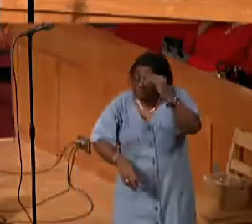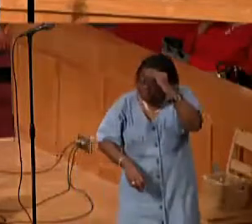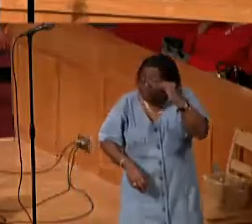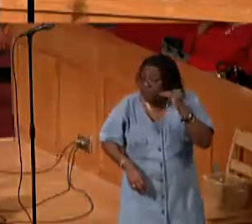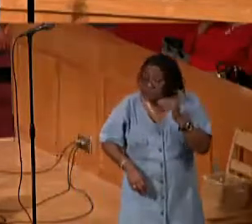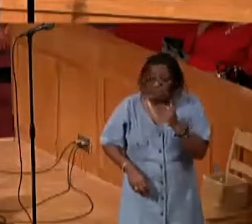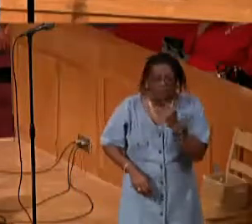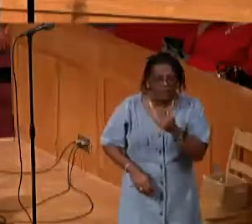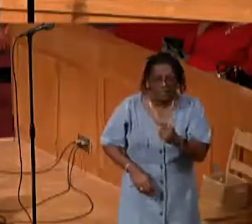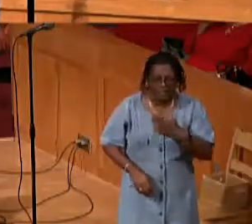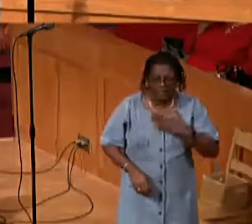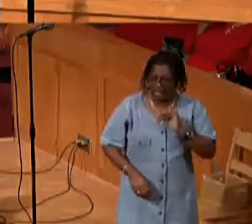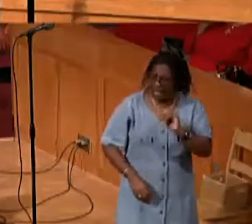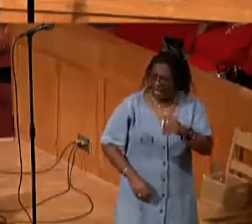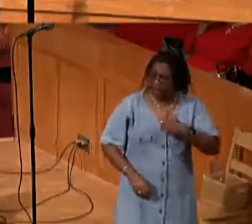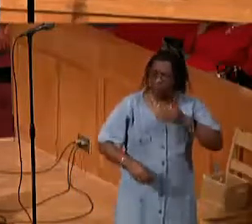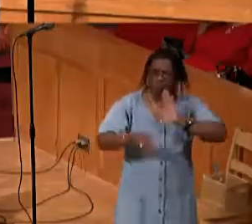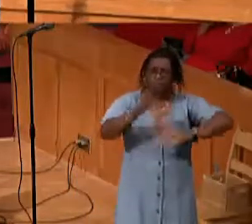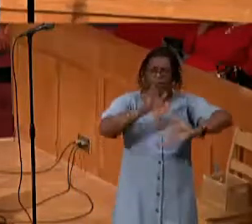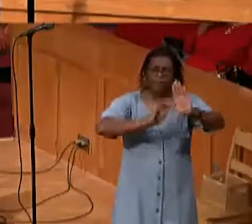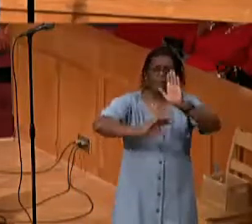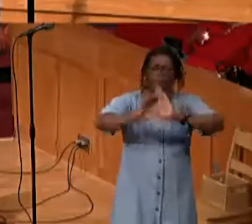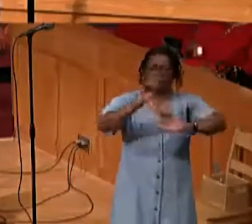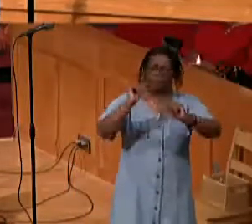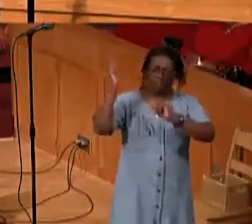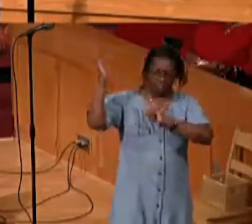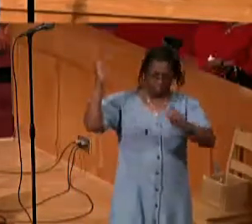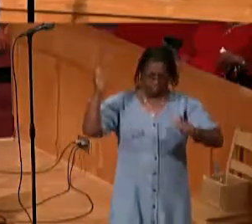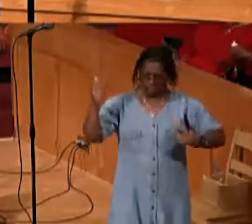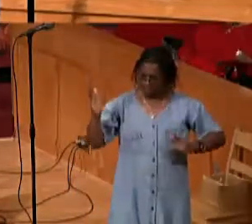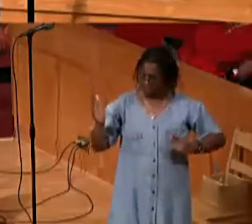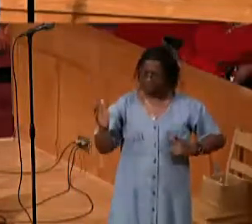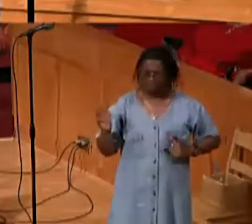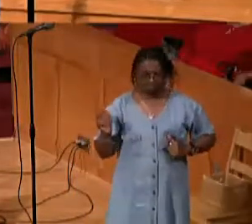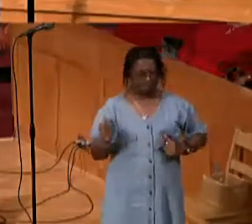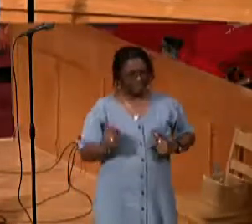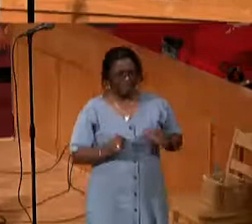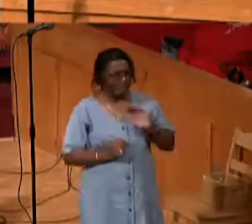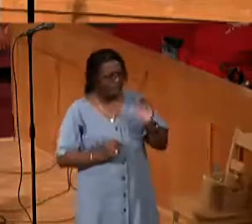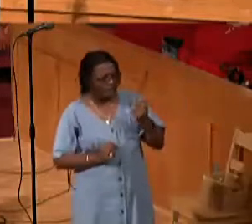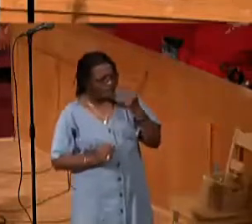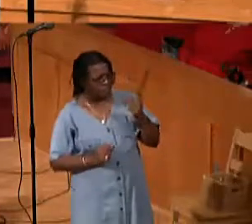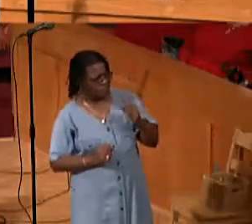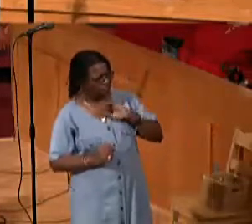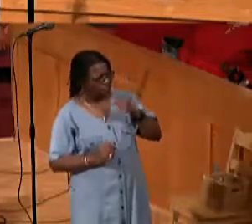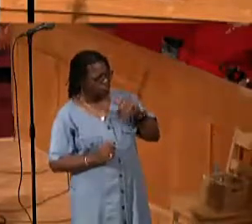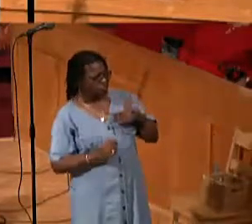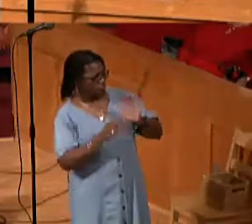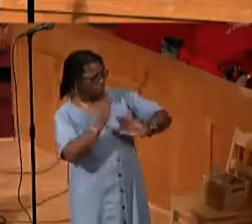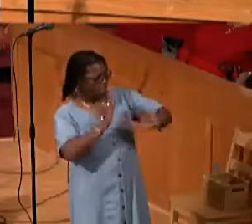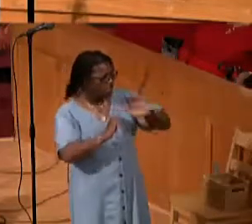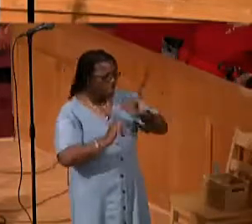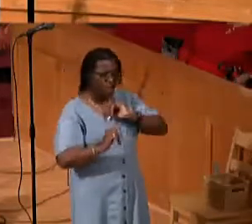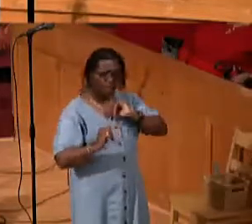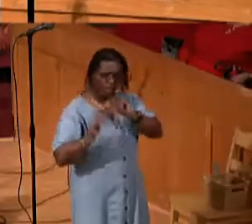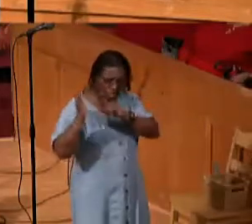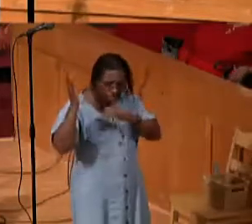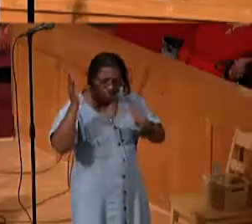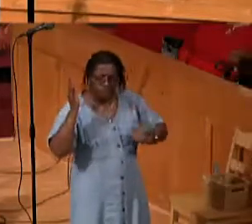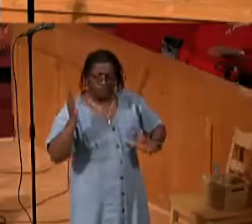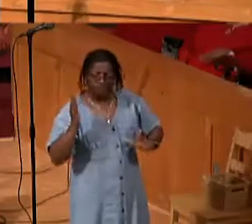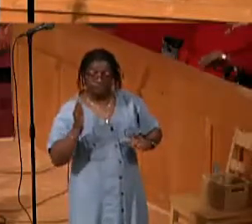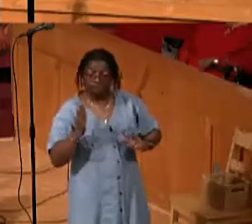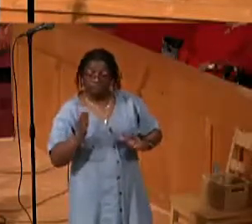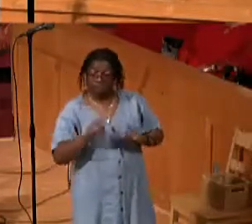Lord. Amen. I've never seen a soul magnify the Lord. And so literally what Mary